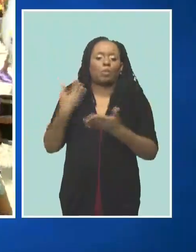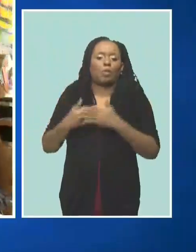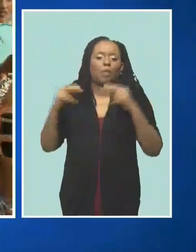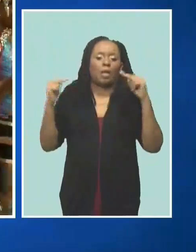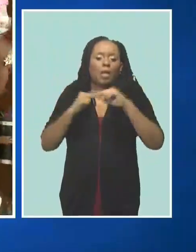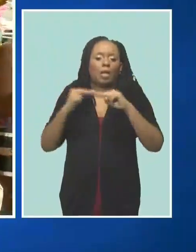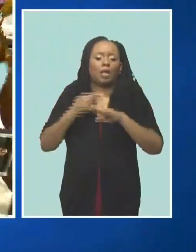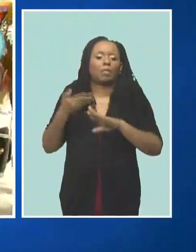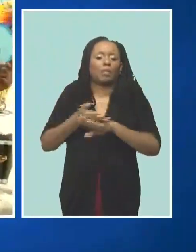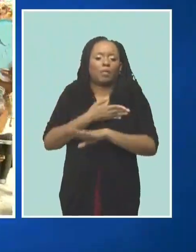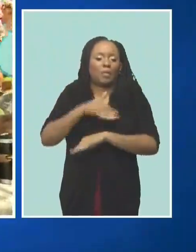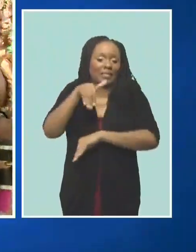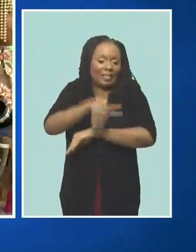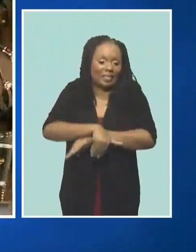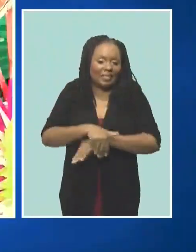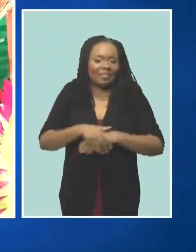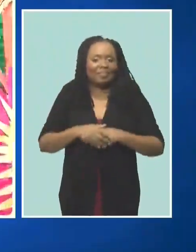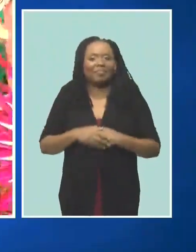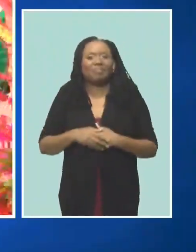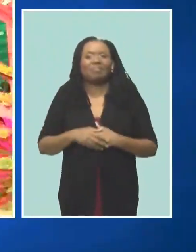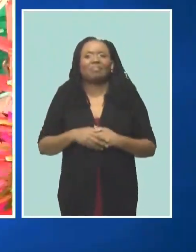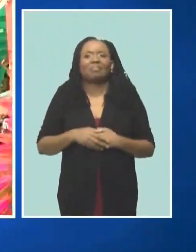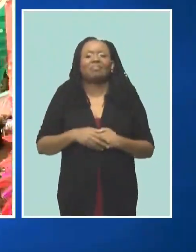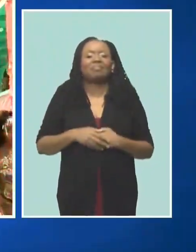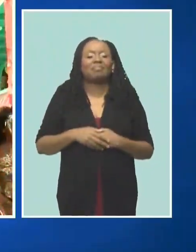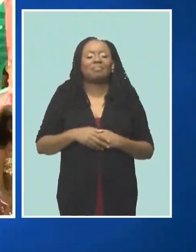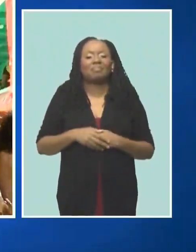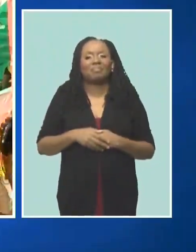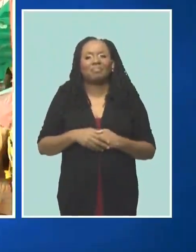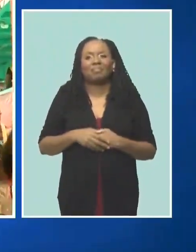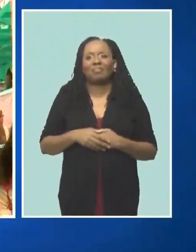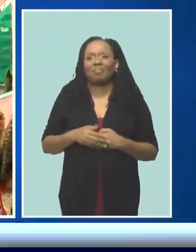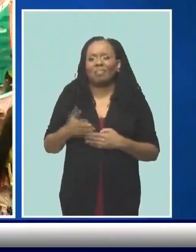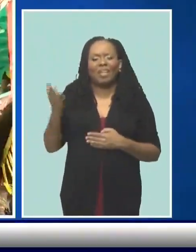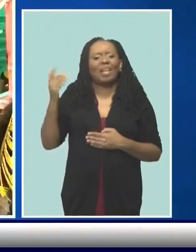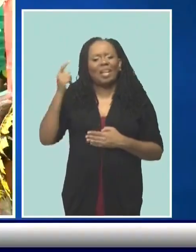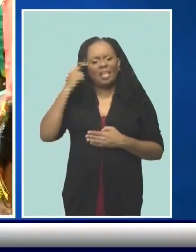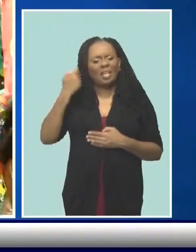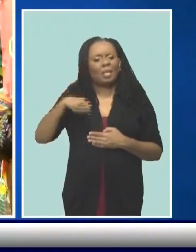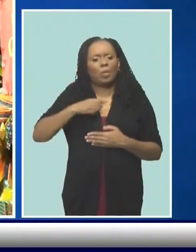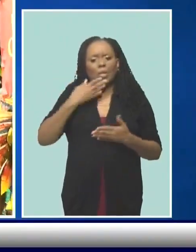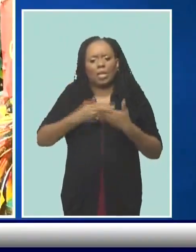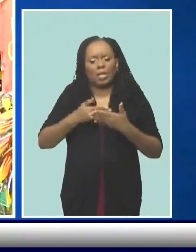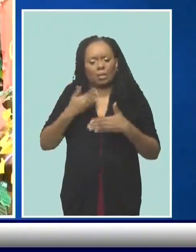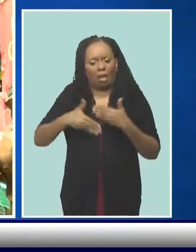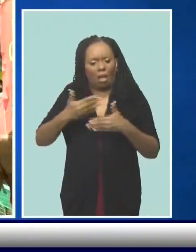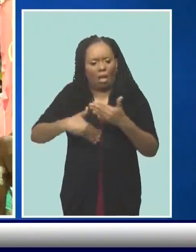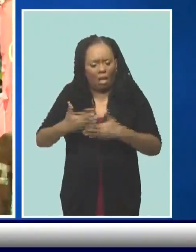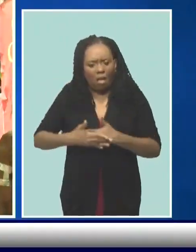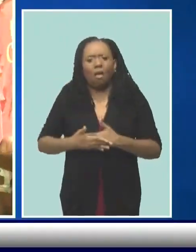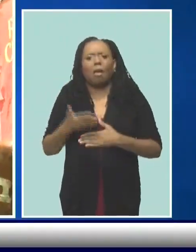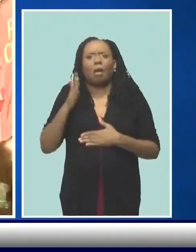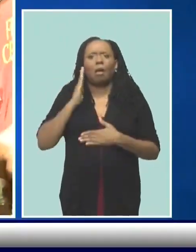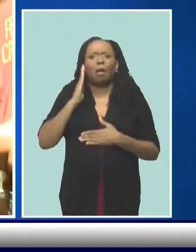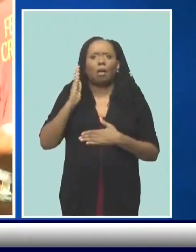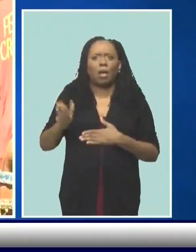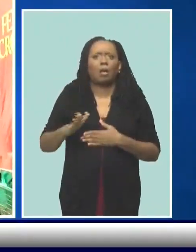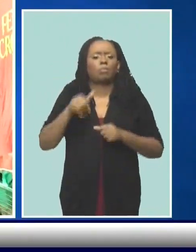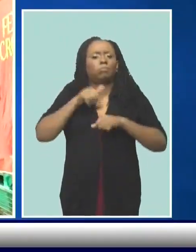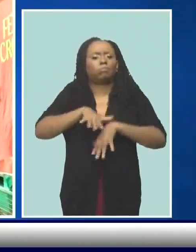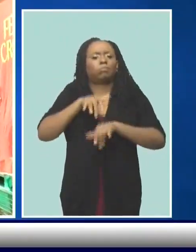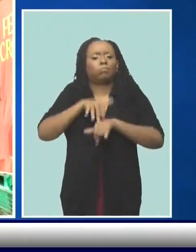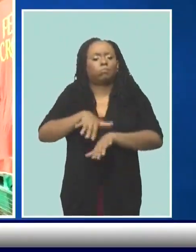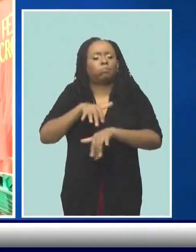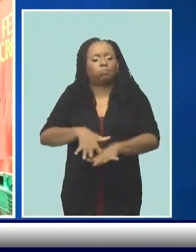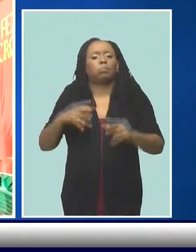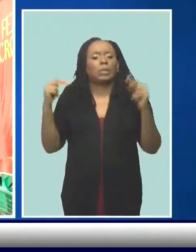before nightfall. My team are running a little bit in front, which is good. So we're going to get on these streets and on Spring Garden